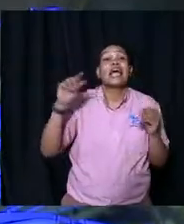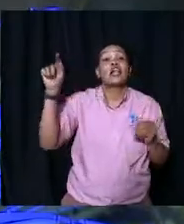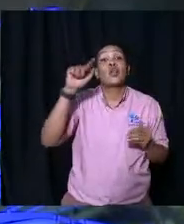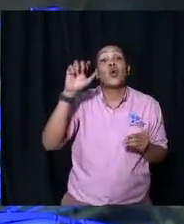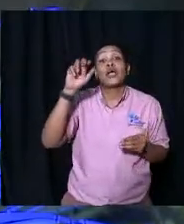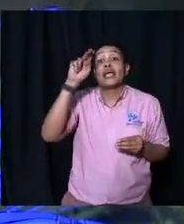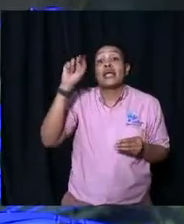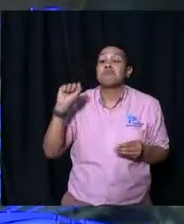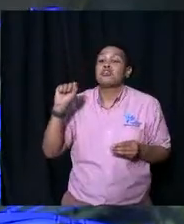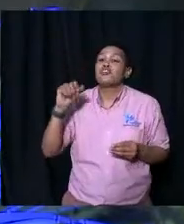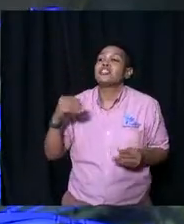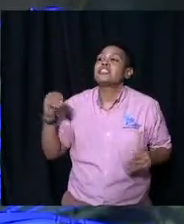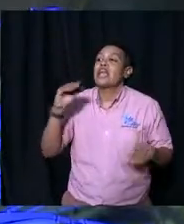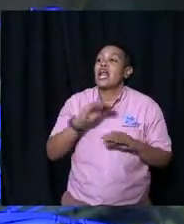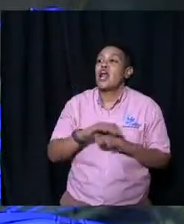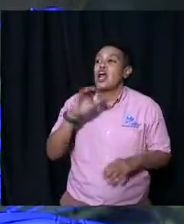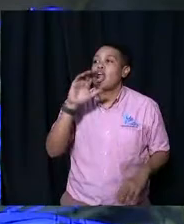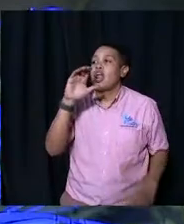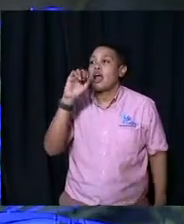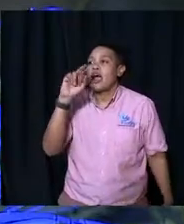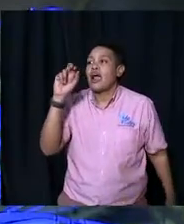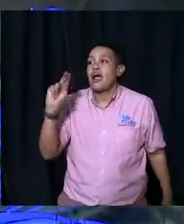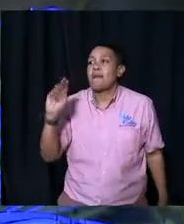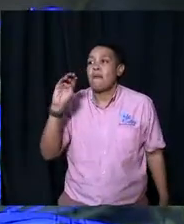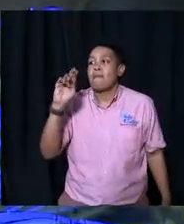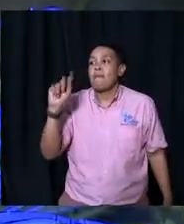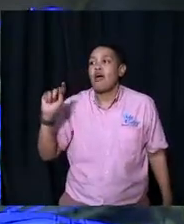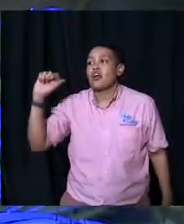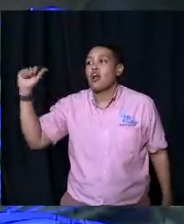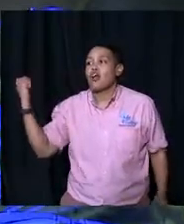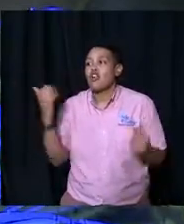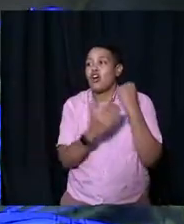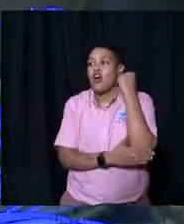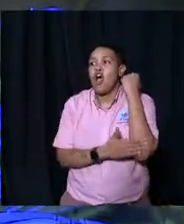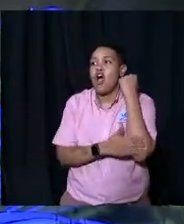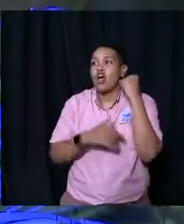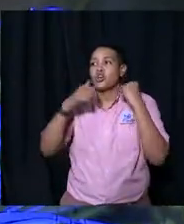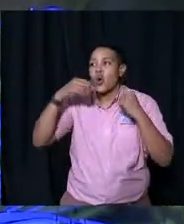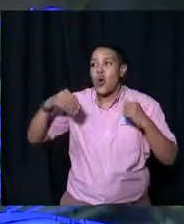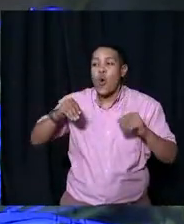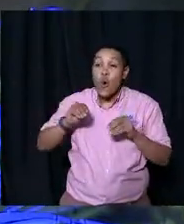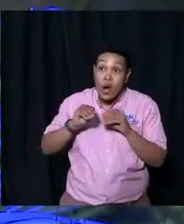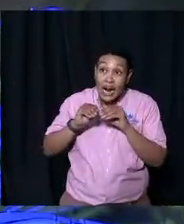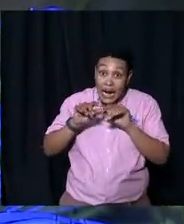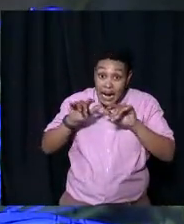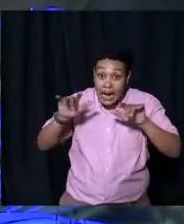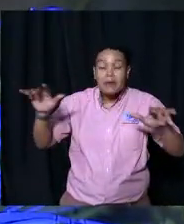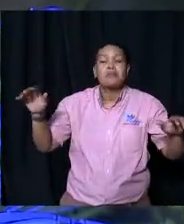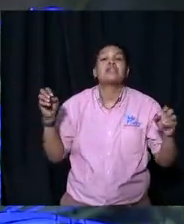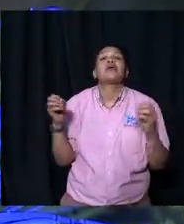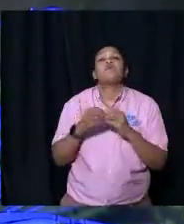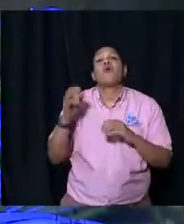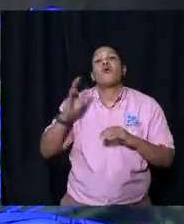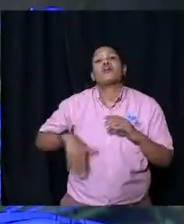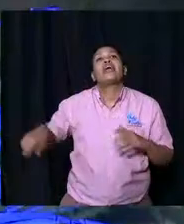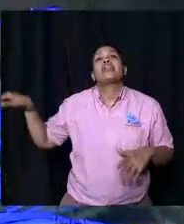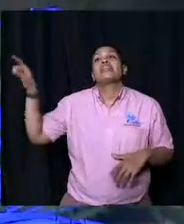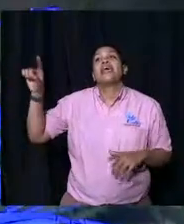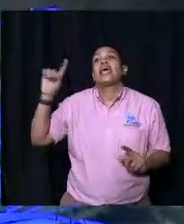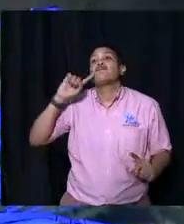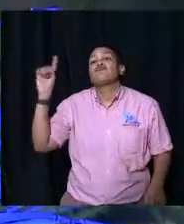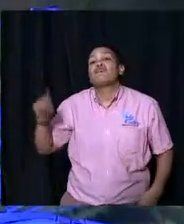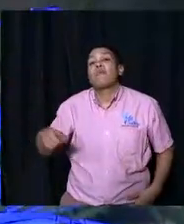emissions on the carbon market to other countries that are emitting more than they